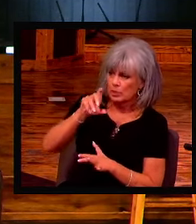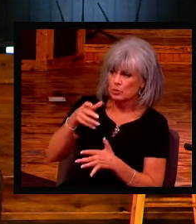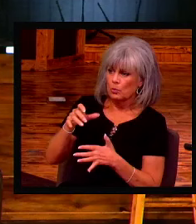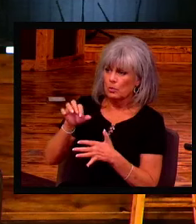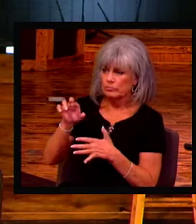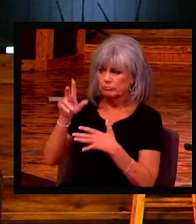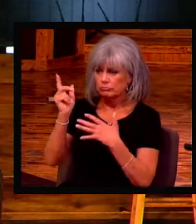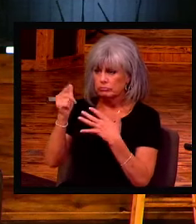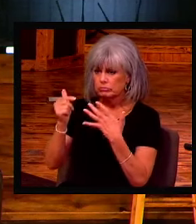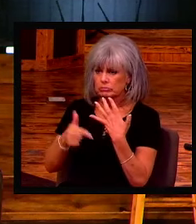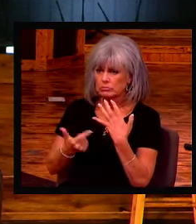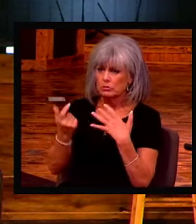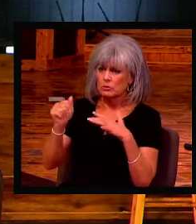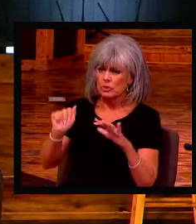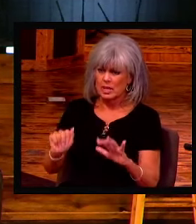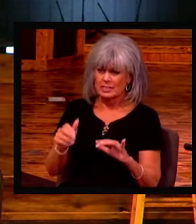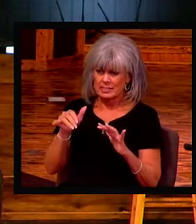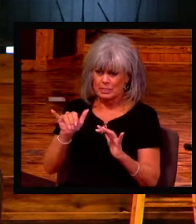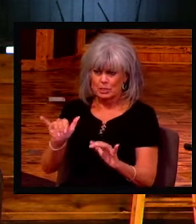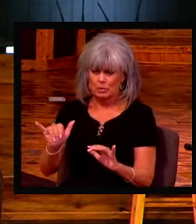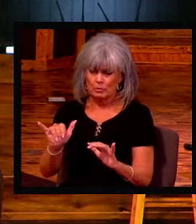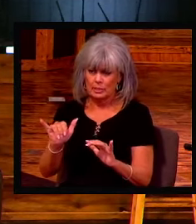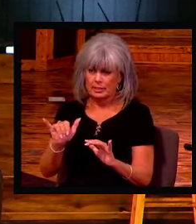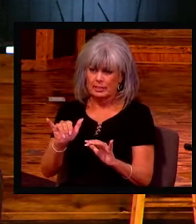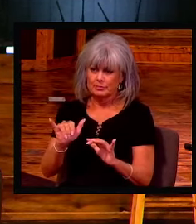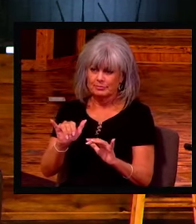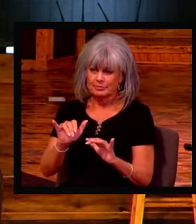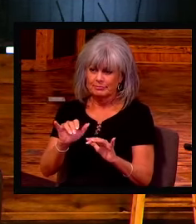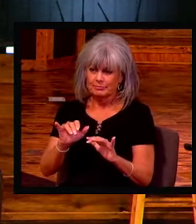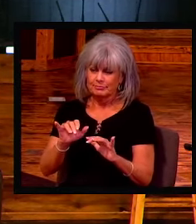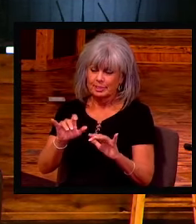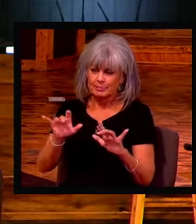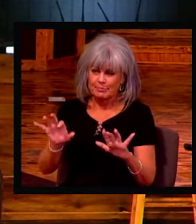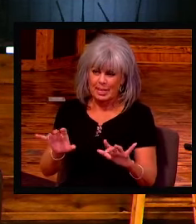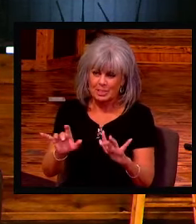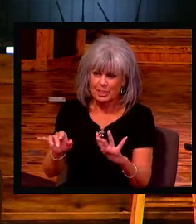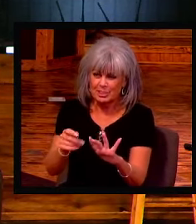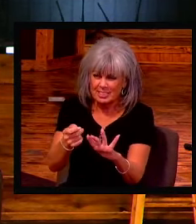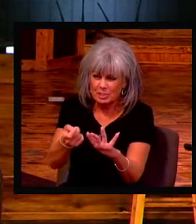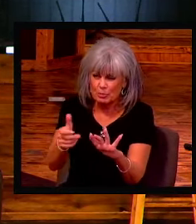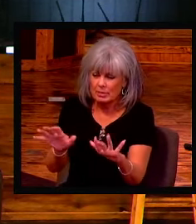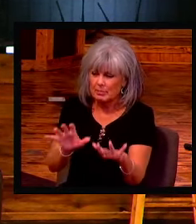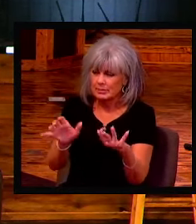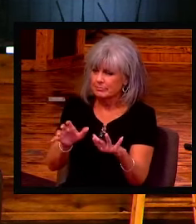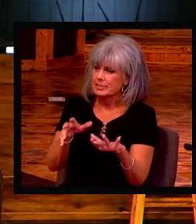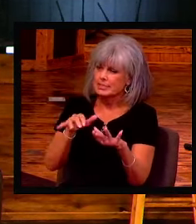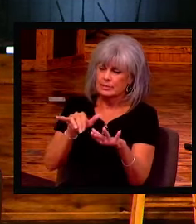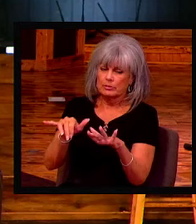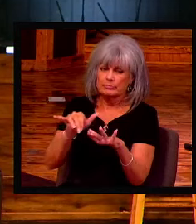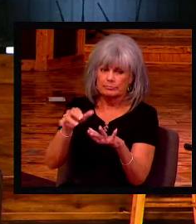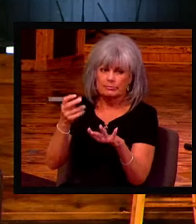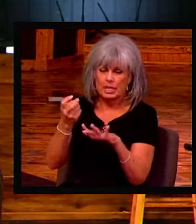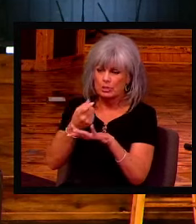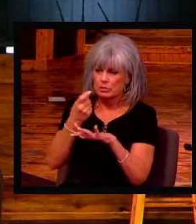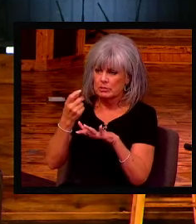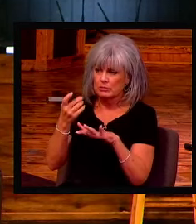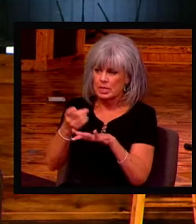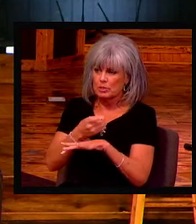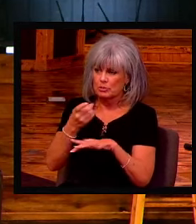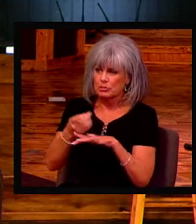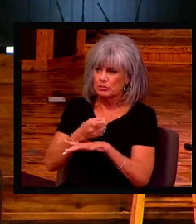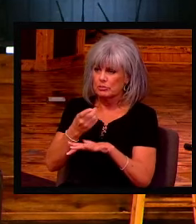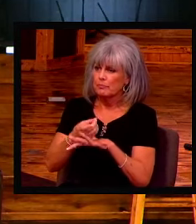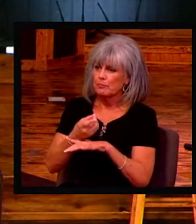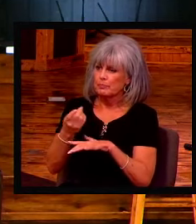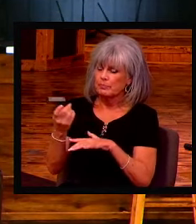any of that stuff, and you can still be dabbling in stuff, which is just as dangerous. Probably more dangerous because you